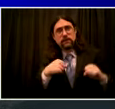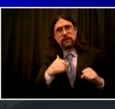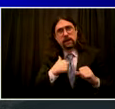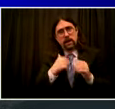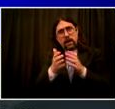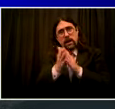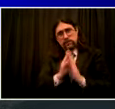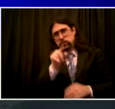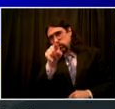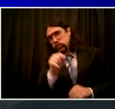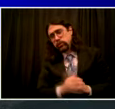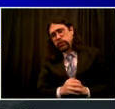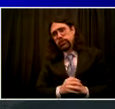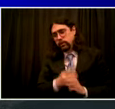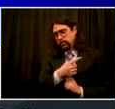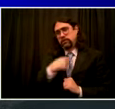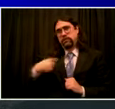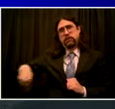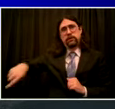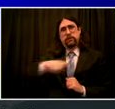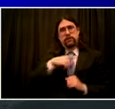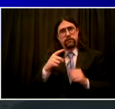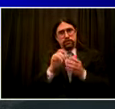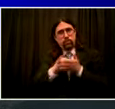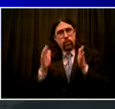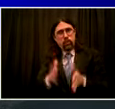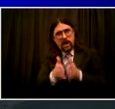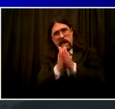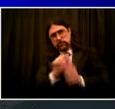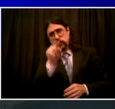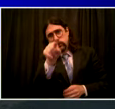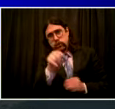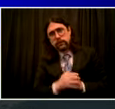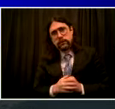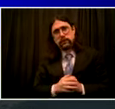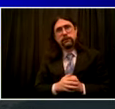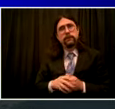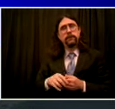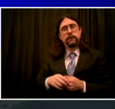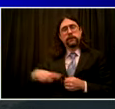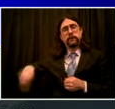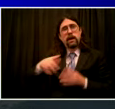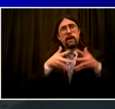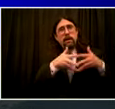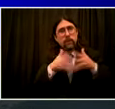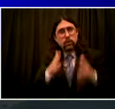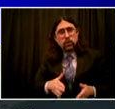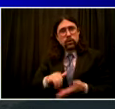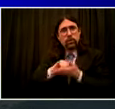again, we're not red America or blue America at this moment. We're one America trying together to recover. We